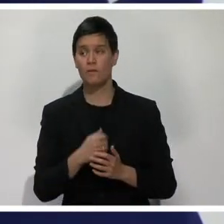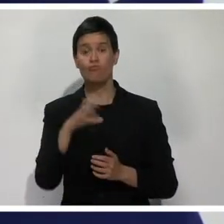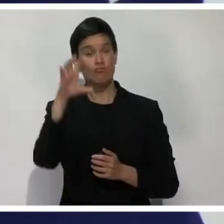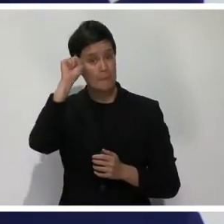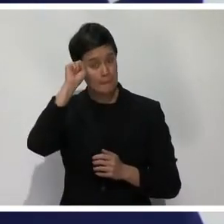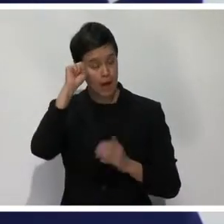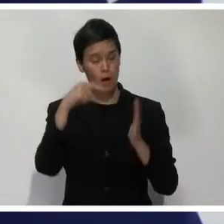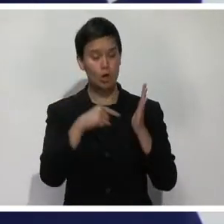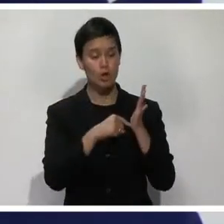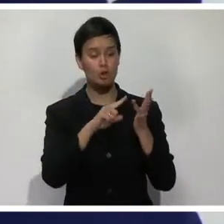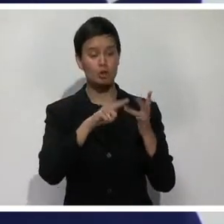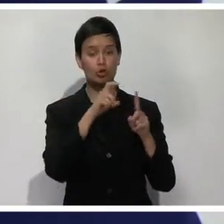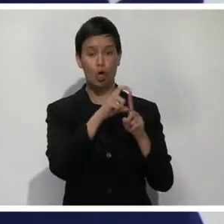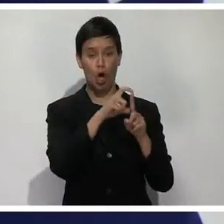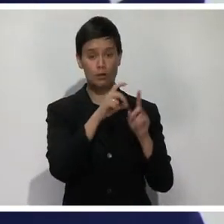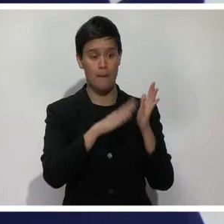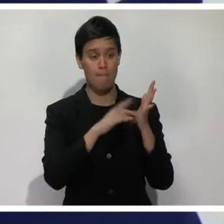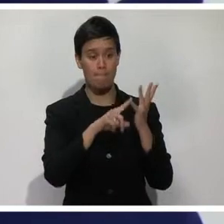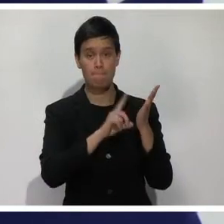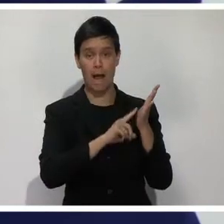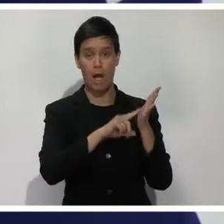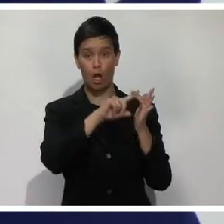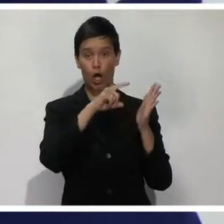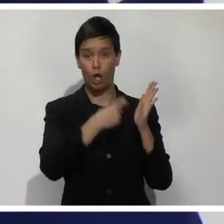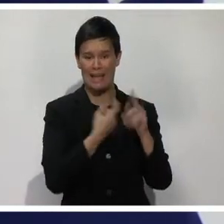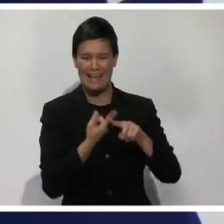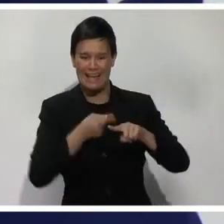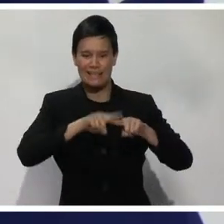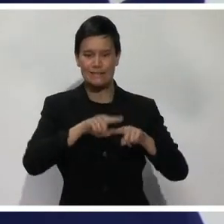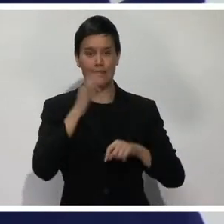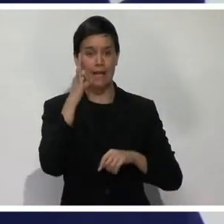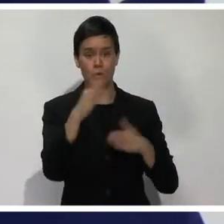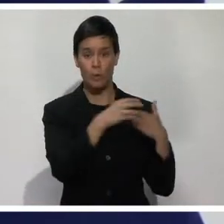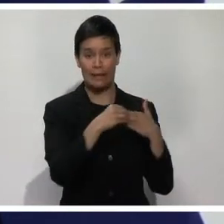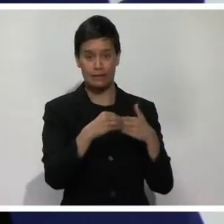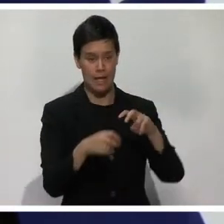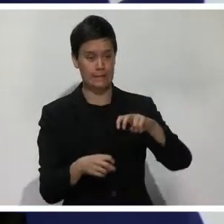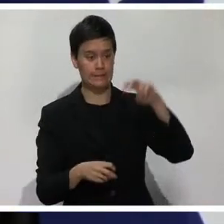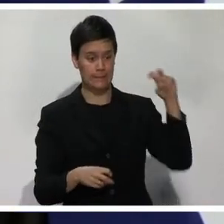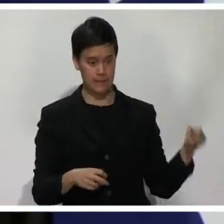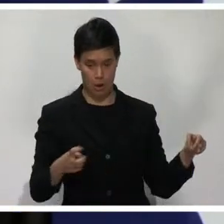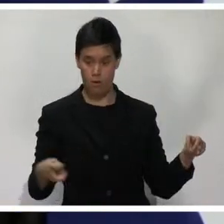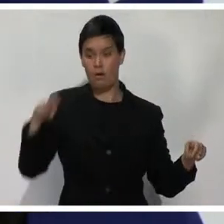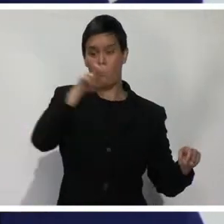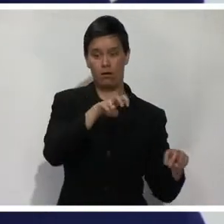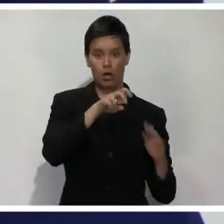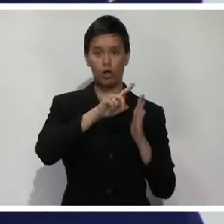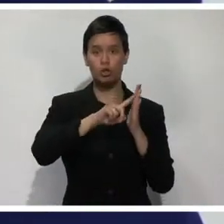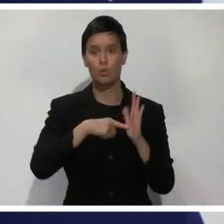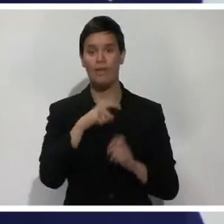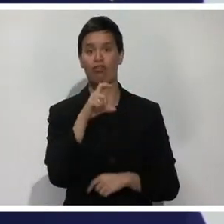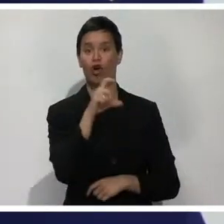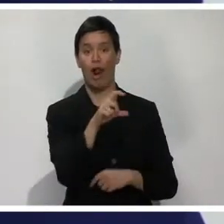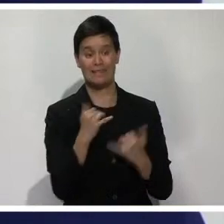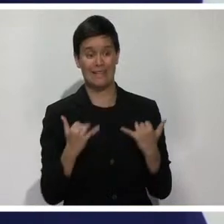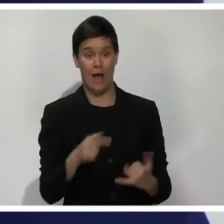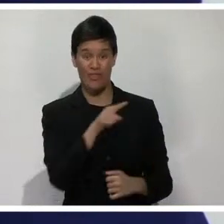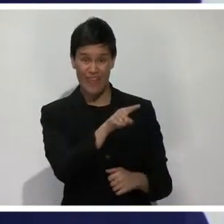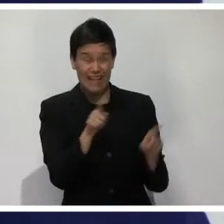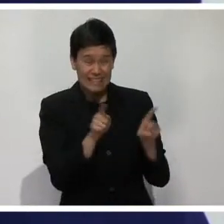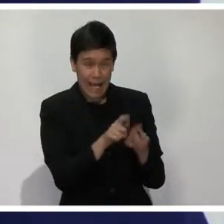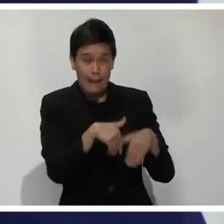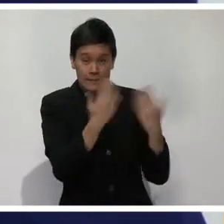this podium when there was a leadership change in the opposition and reminded people about our resurgence plan. It's been in play for a long time. What's the threshold